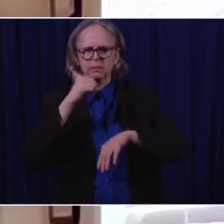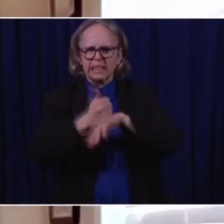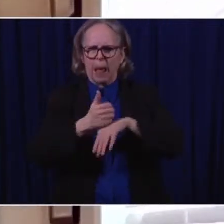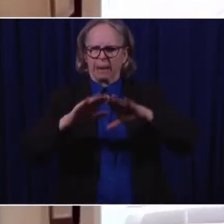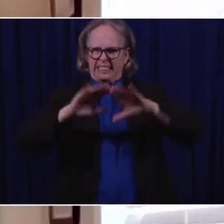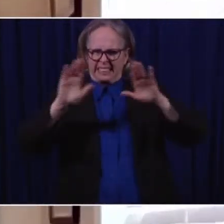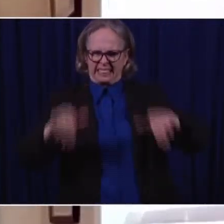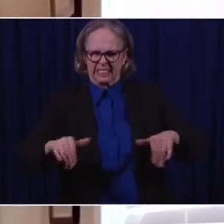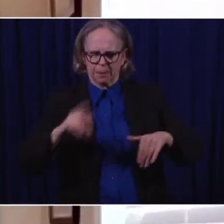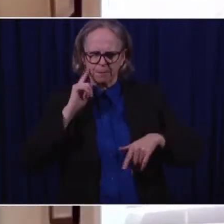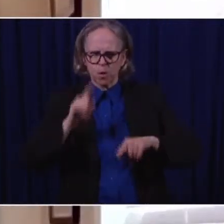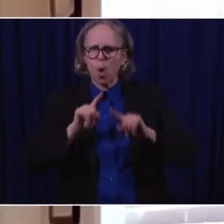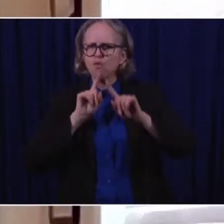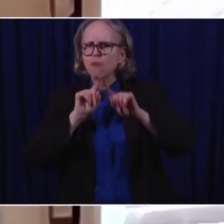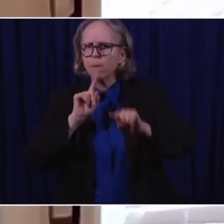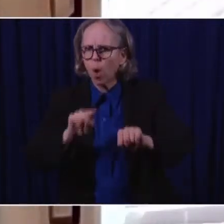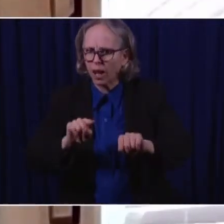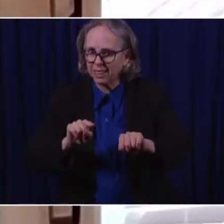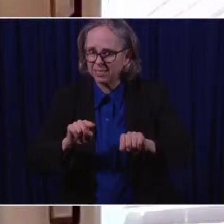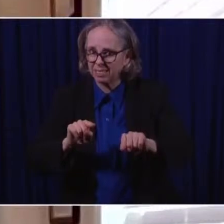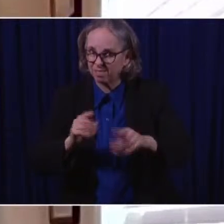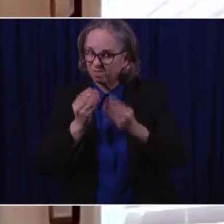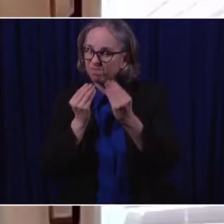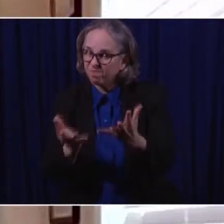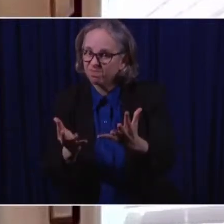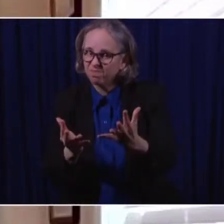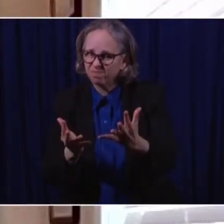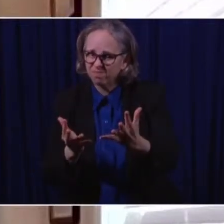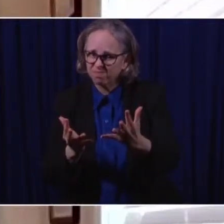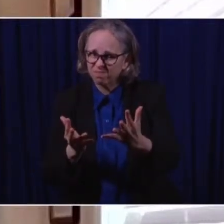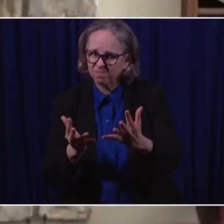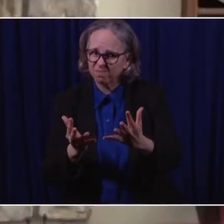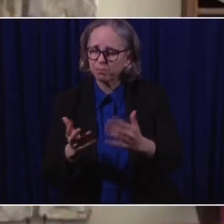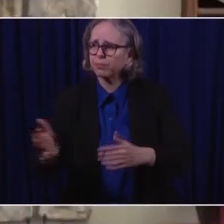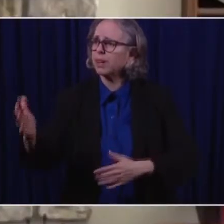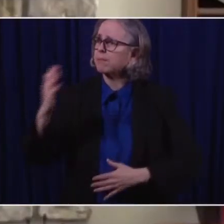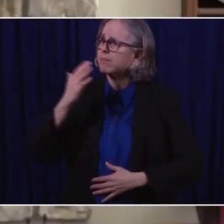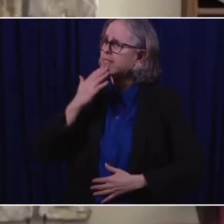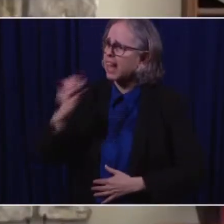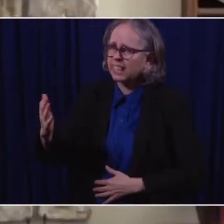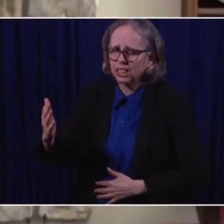detail. Thank you, Governor. Doctor, thank you very much. Lieutenant Governor.